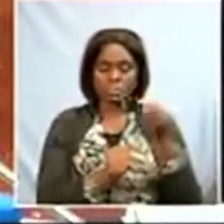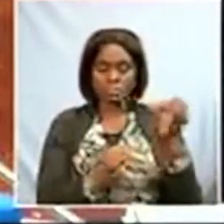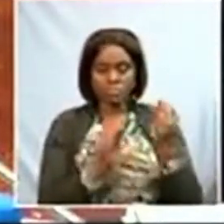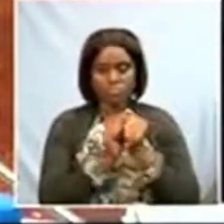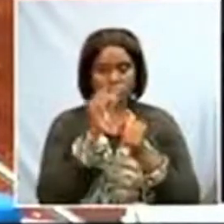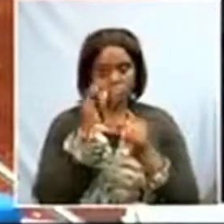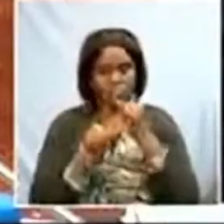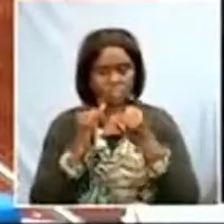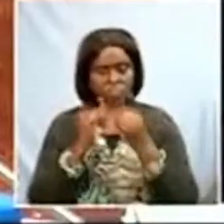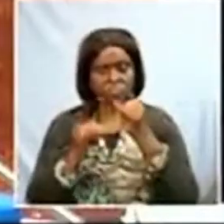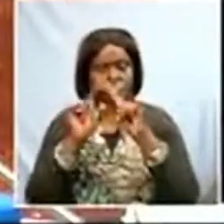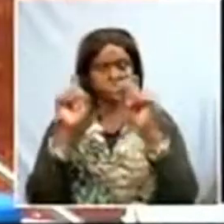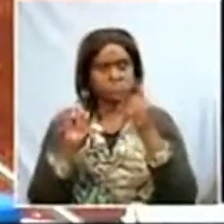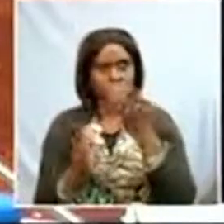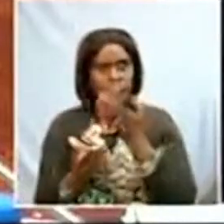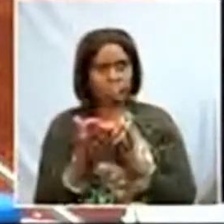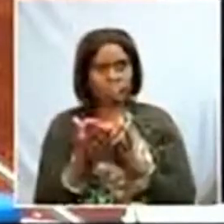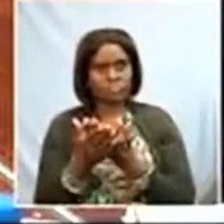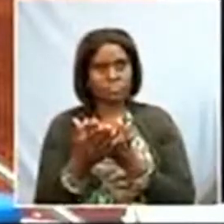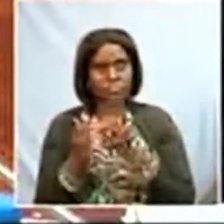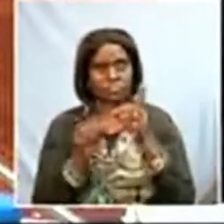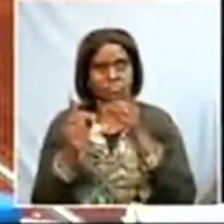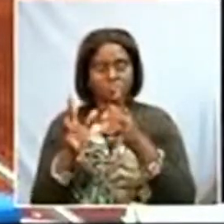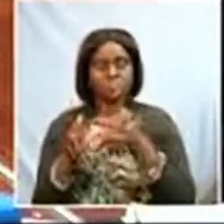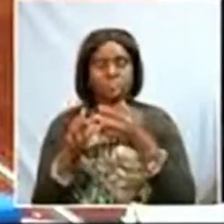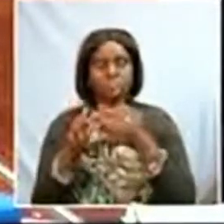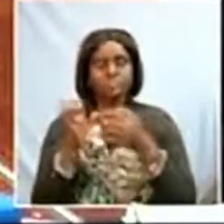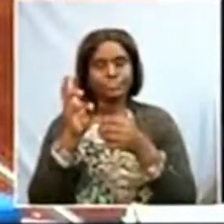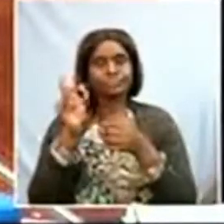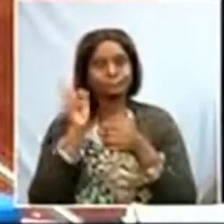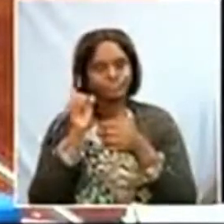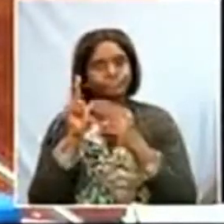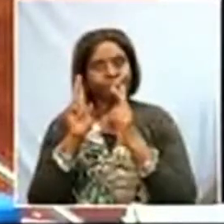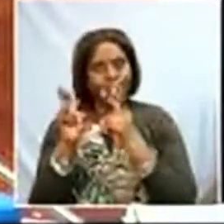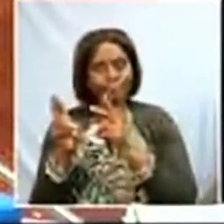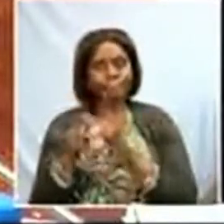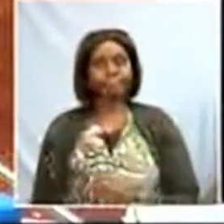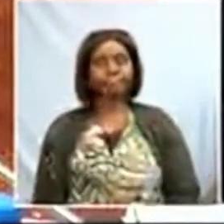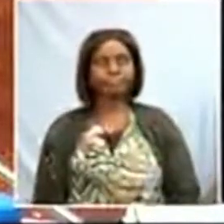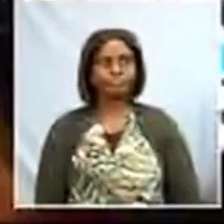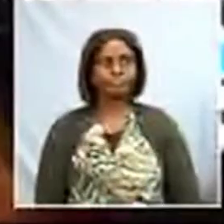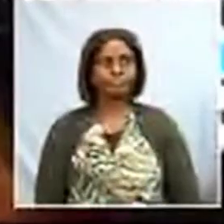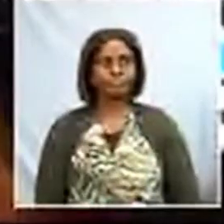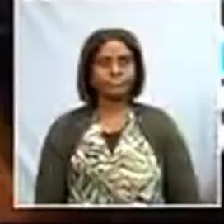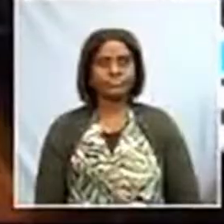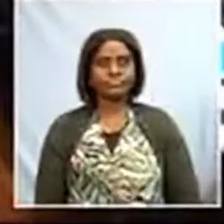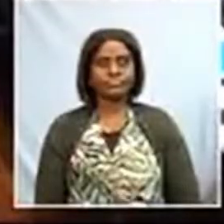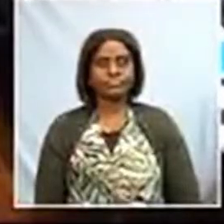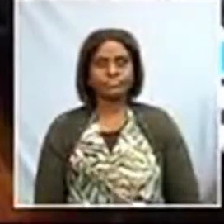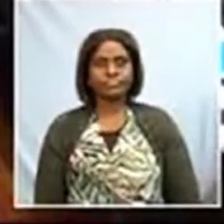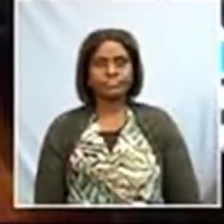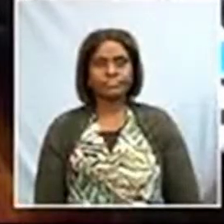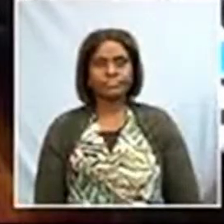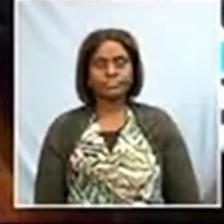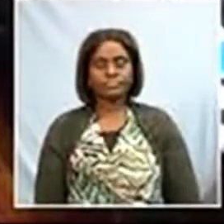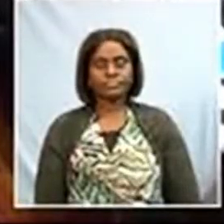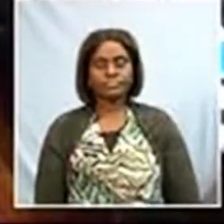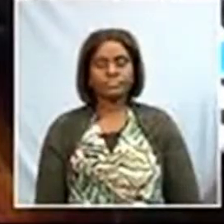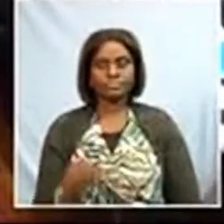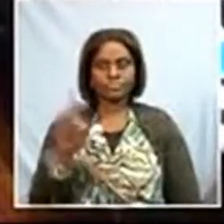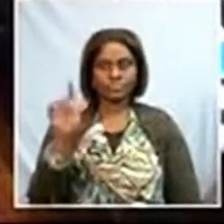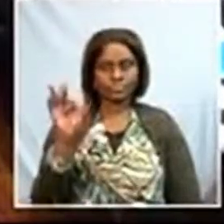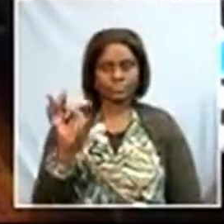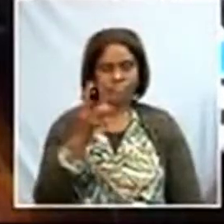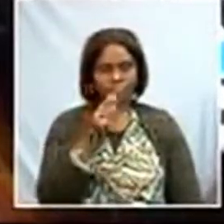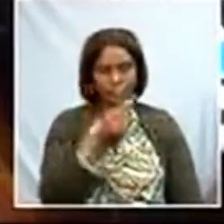the completion certificate, the Director Engineering will take that up, Chair. Director Engineering. So Director Finance will